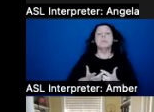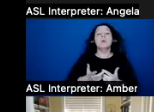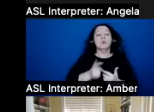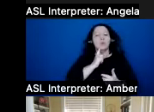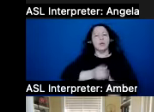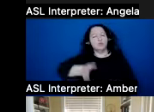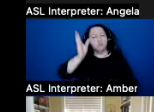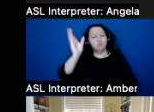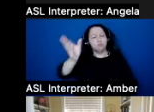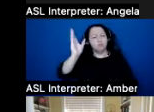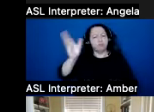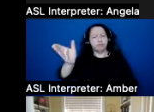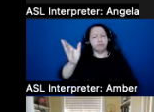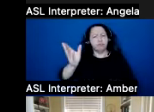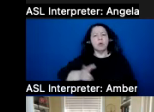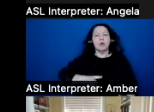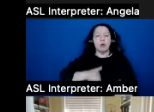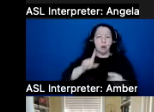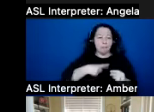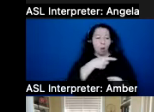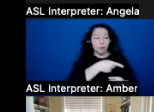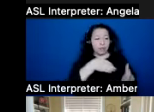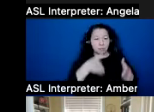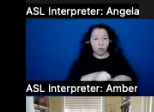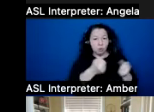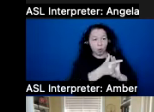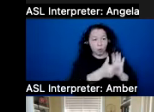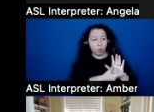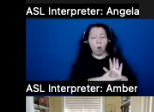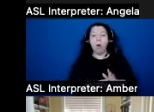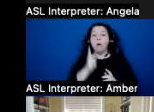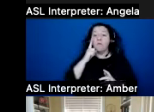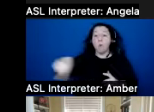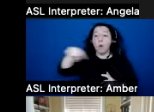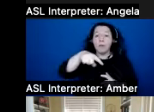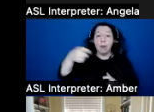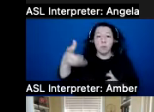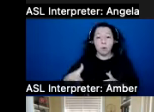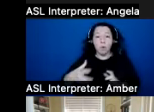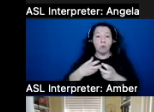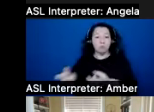the court. And there's a lot of work that goes into that. By the time a case gets to a courtroom, there's